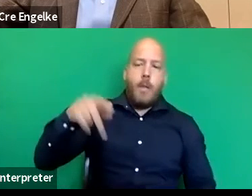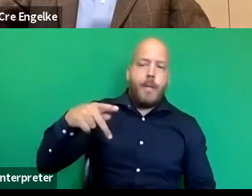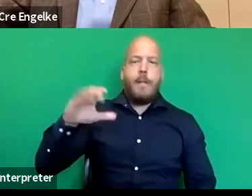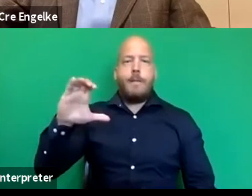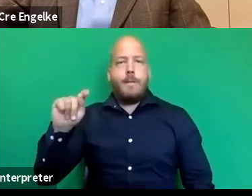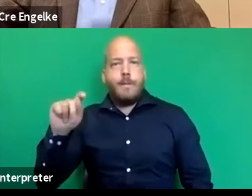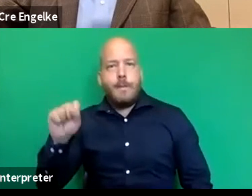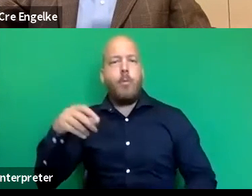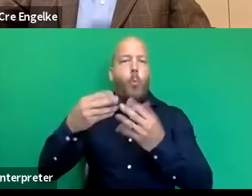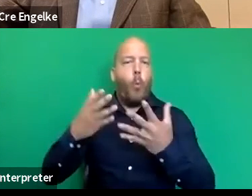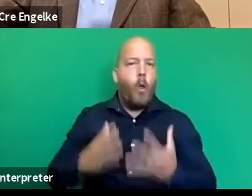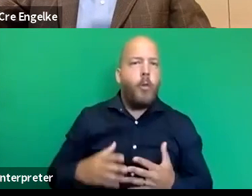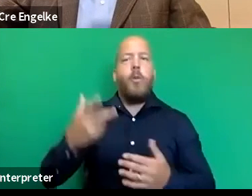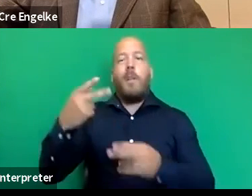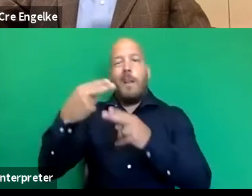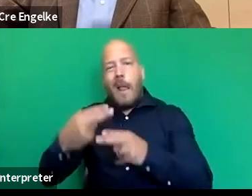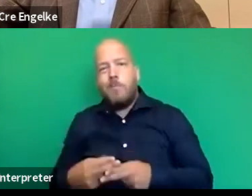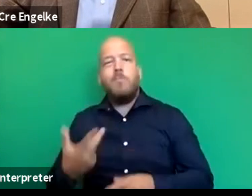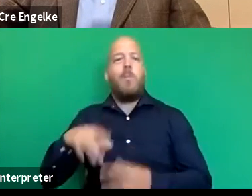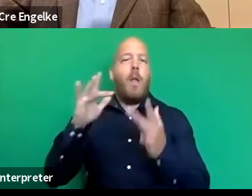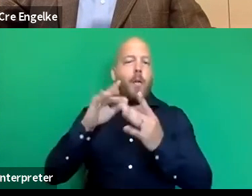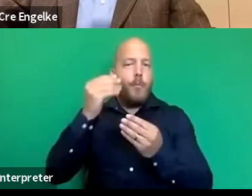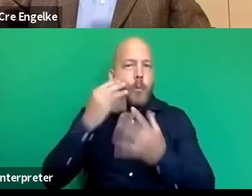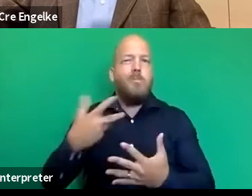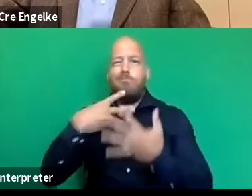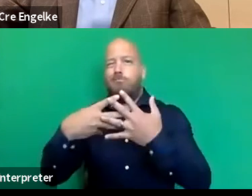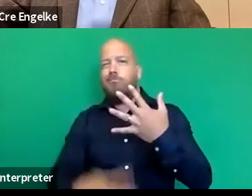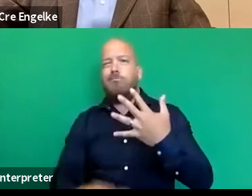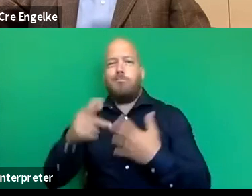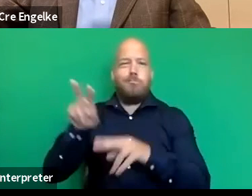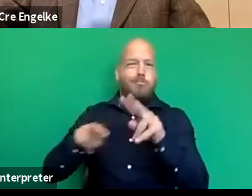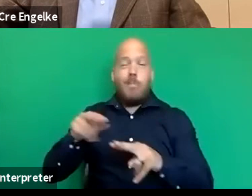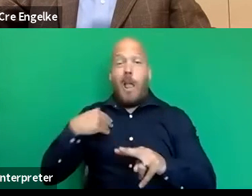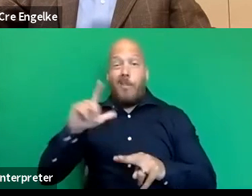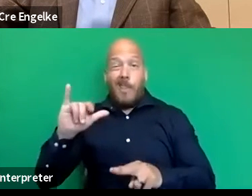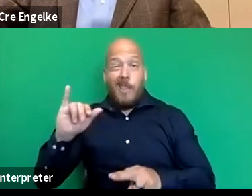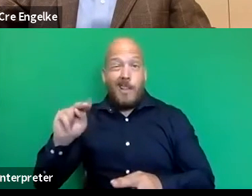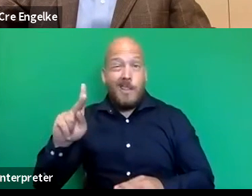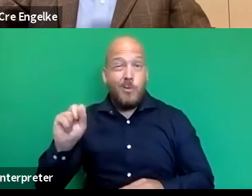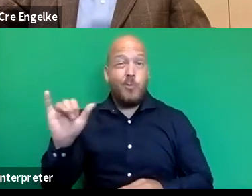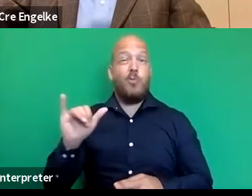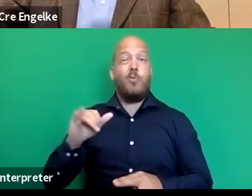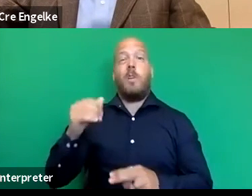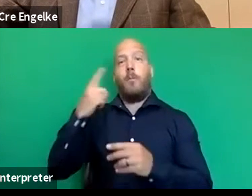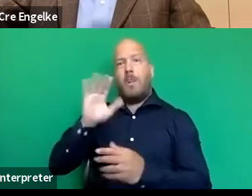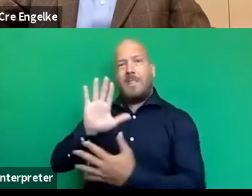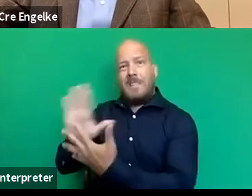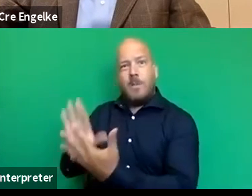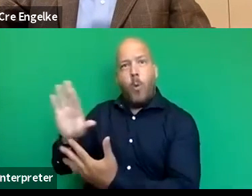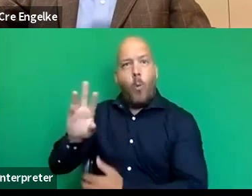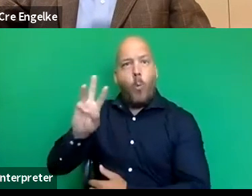then links to their websites. But they include CaptionMate and Alelo, which are the